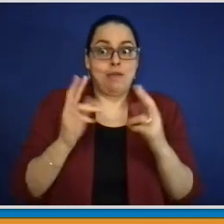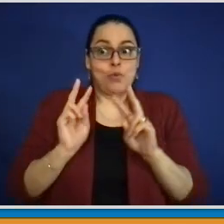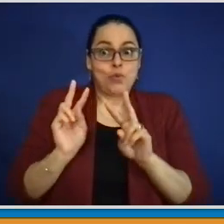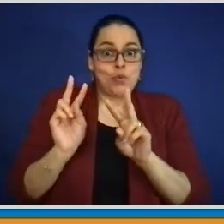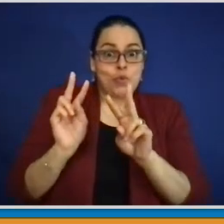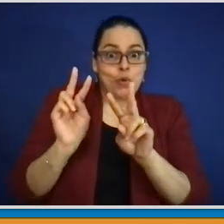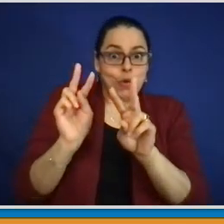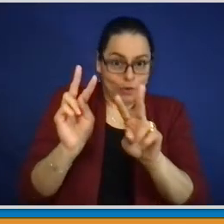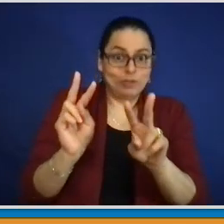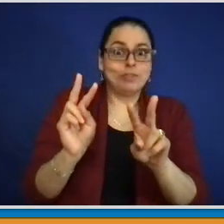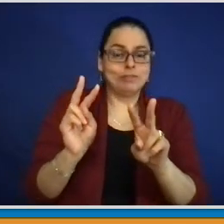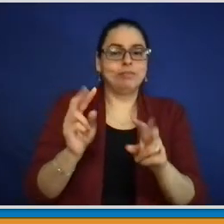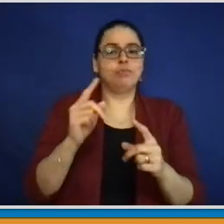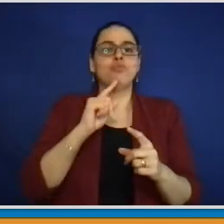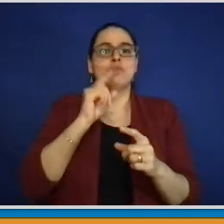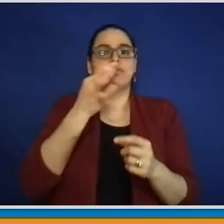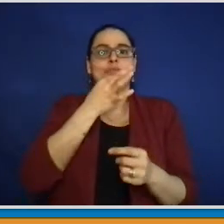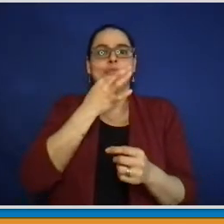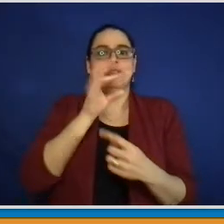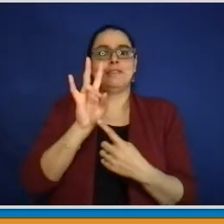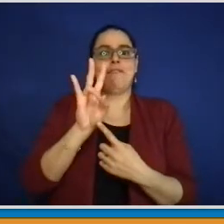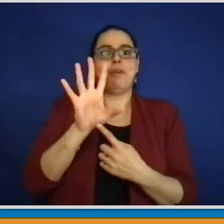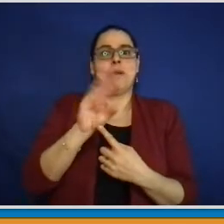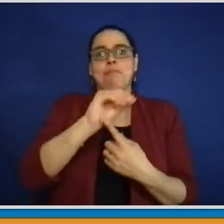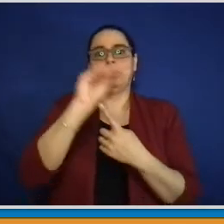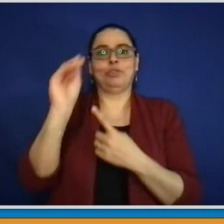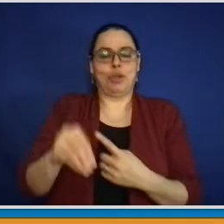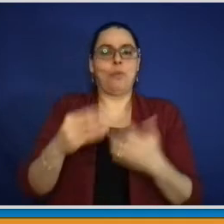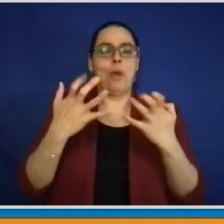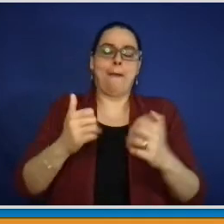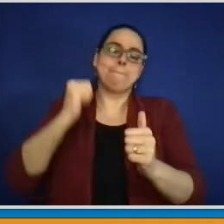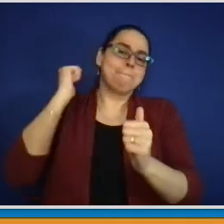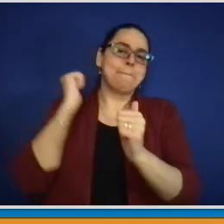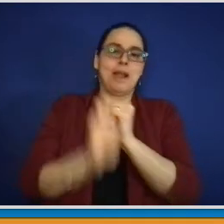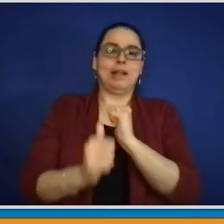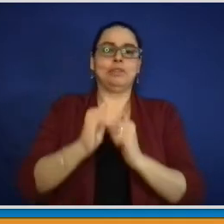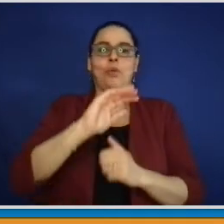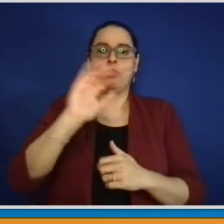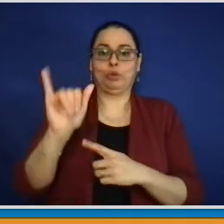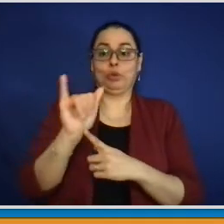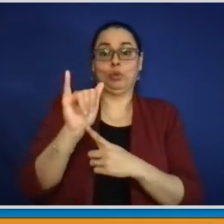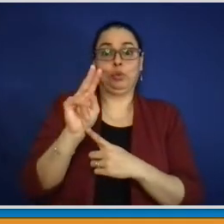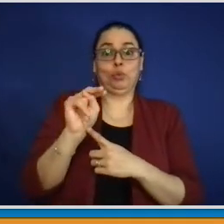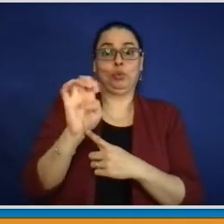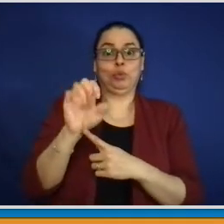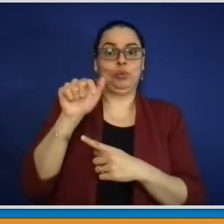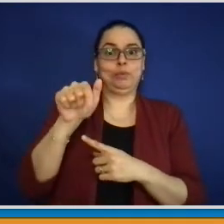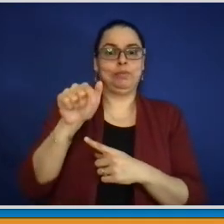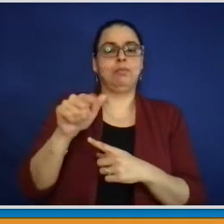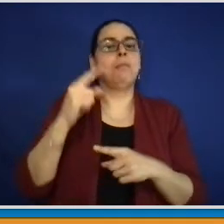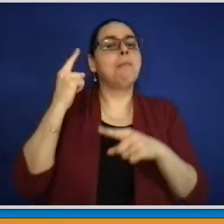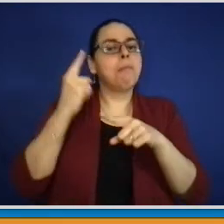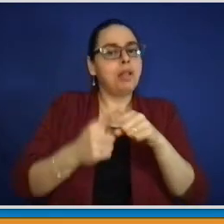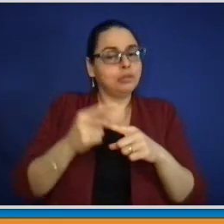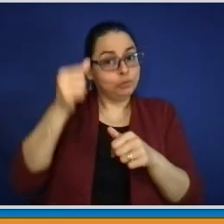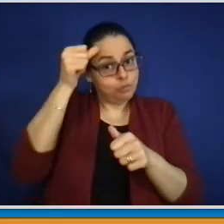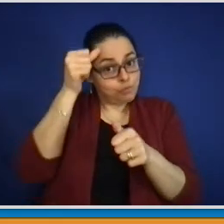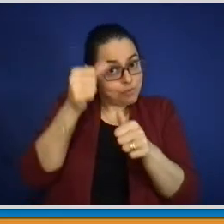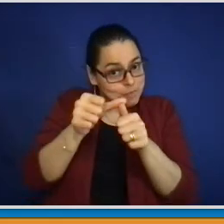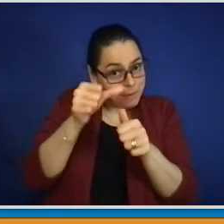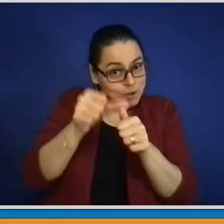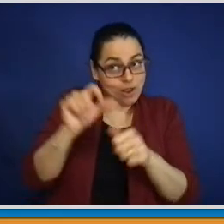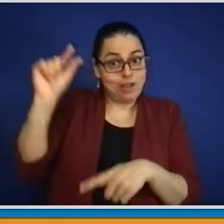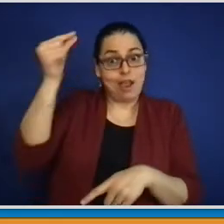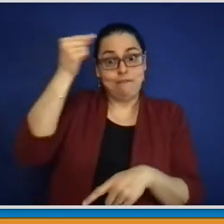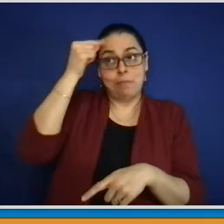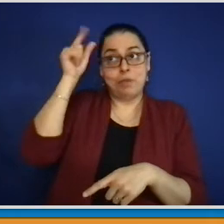we have to continue to test. The travel advisory from the governor says that you have to have testing done at specific locations if you don't